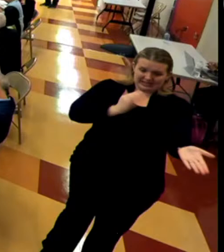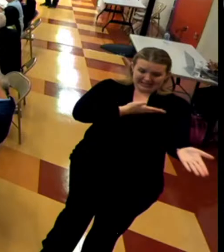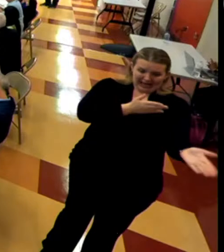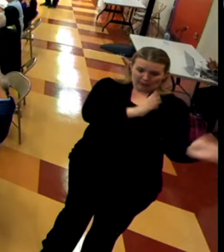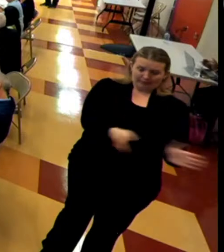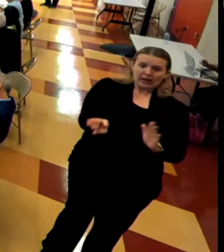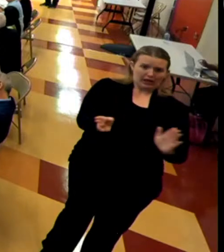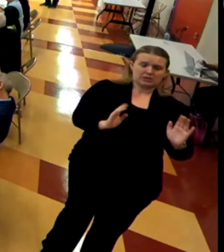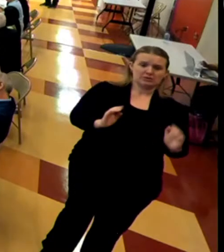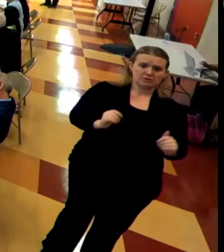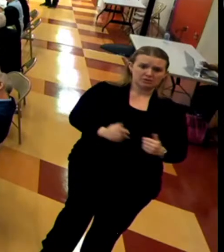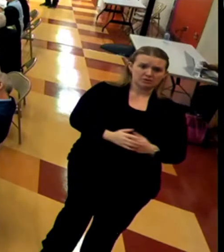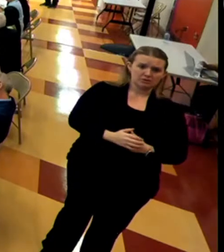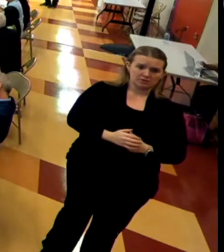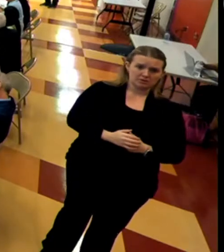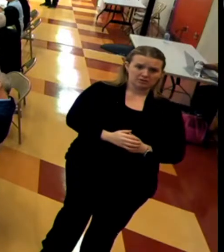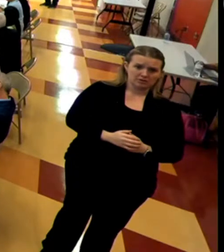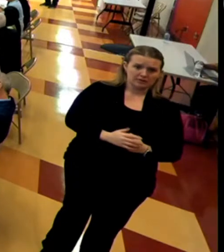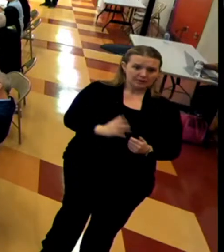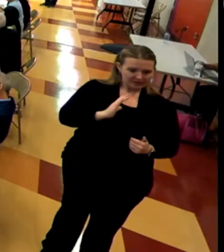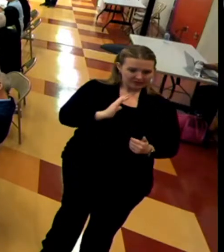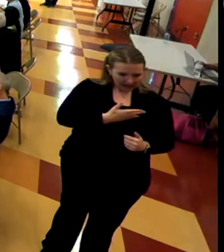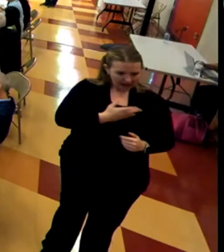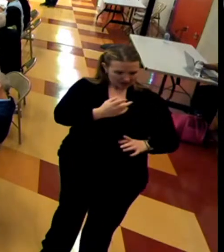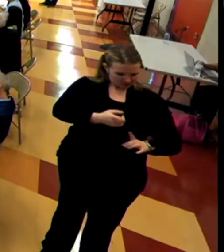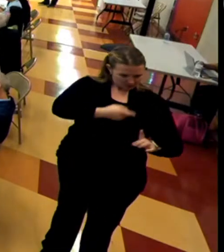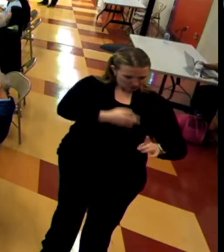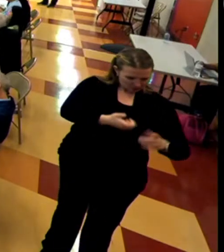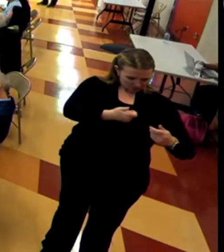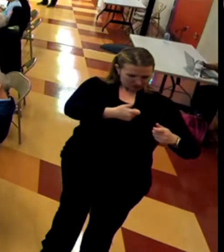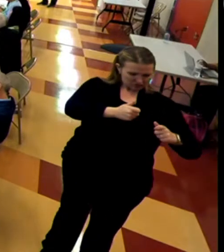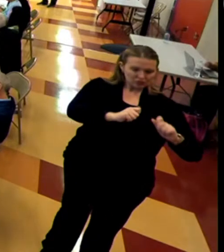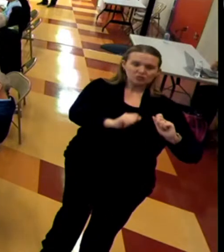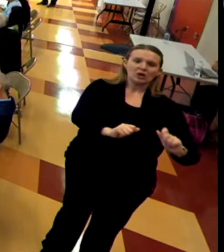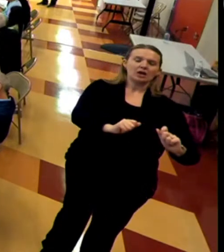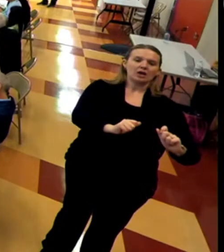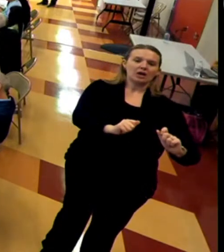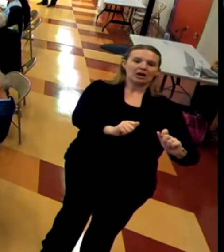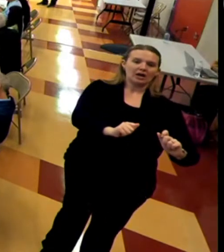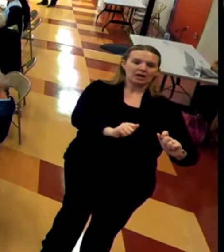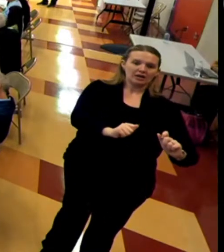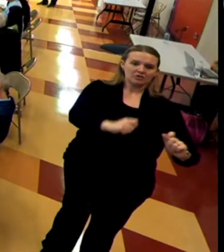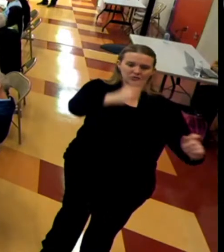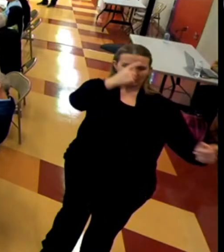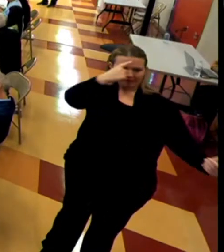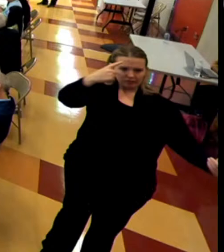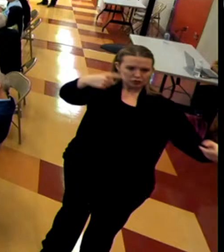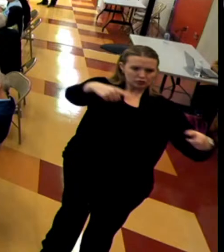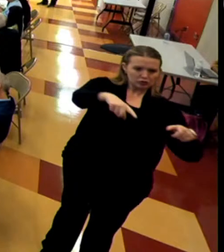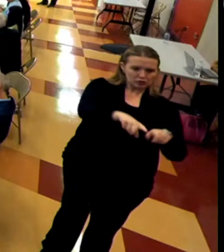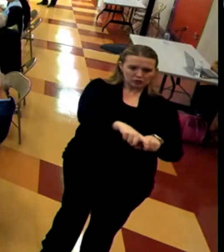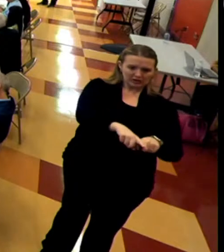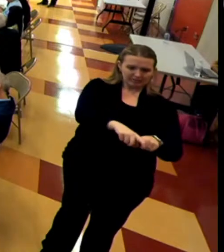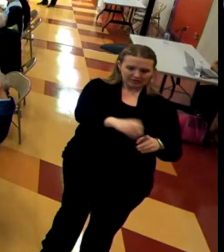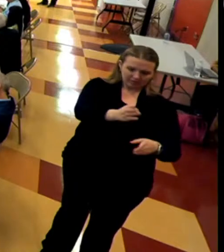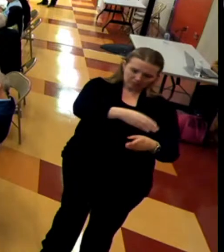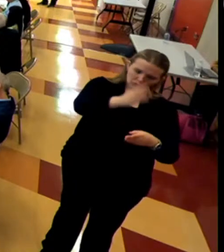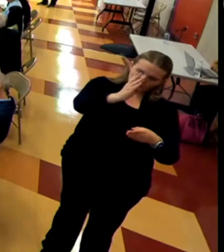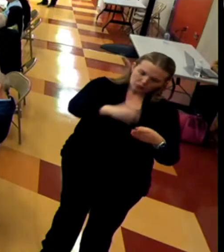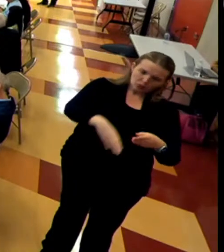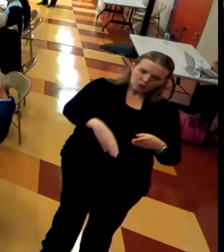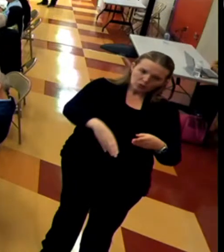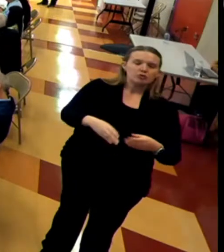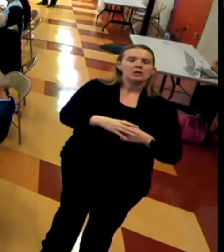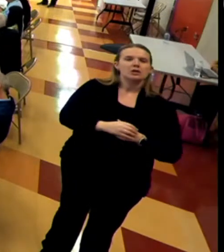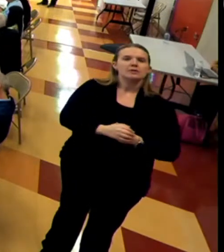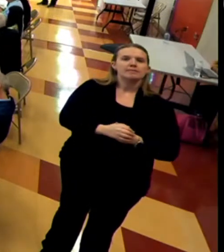is our effort to try to come to a consensus and a conclusion